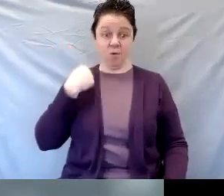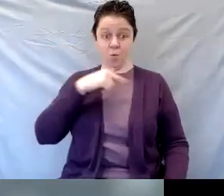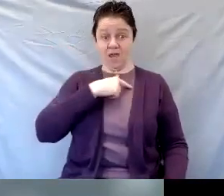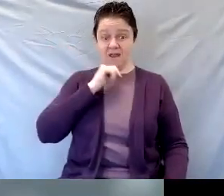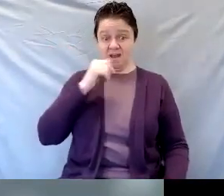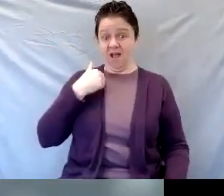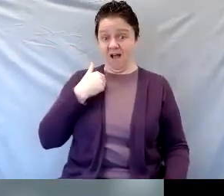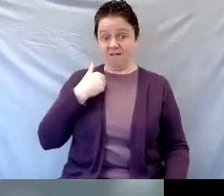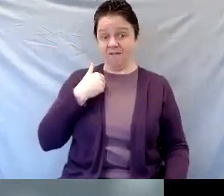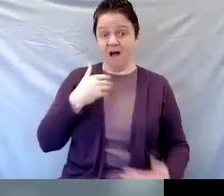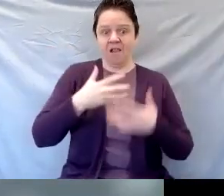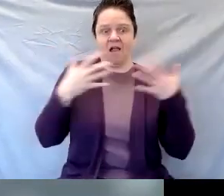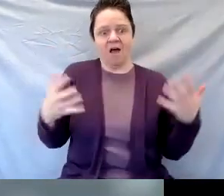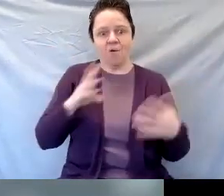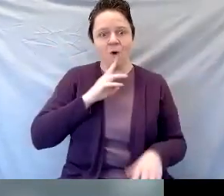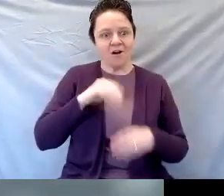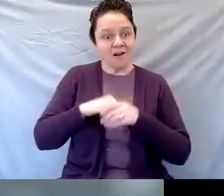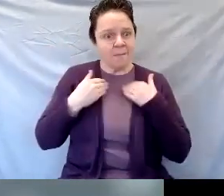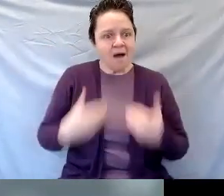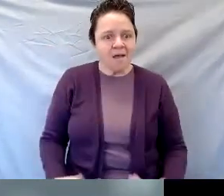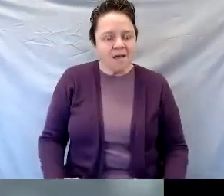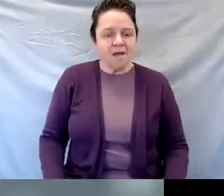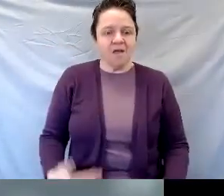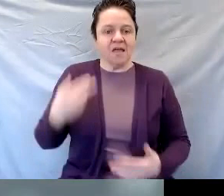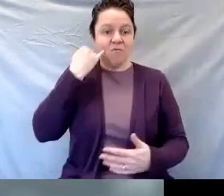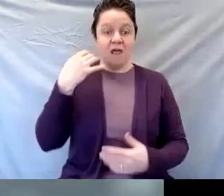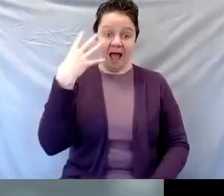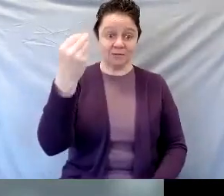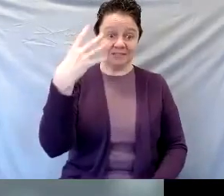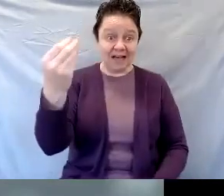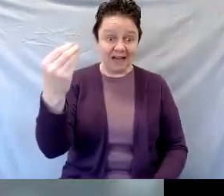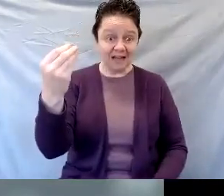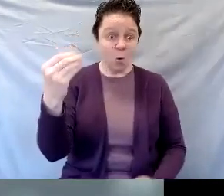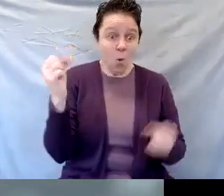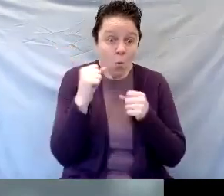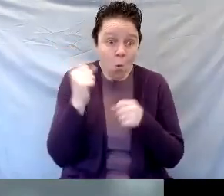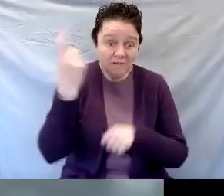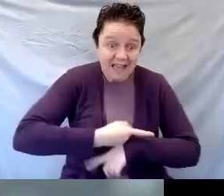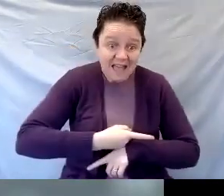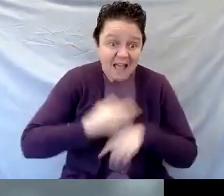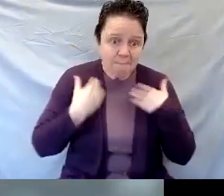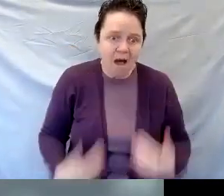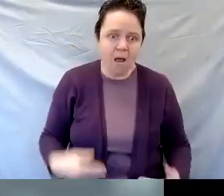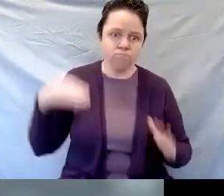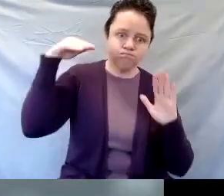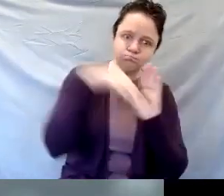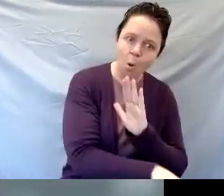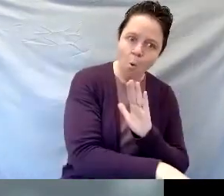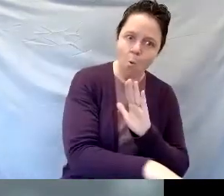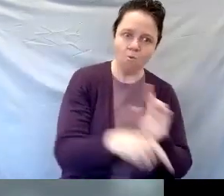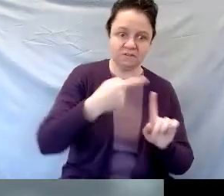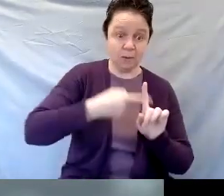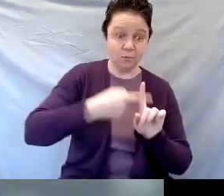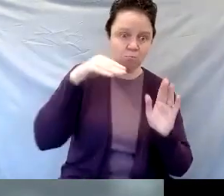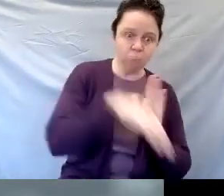much water in our bodies as we do, when we stepped outside on a very cold day, our body temperature would plummet. Now we